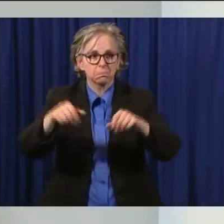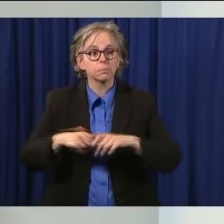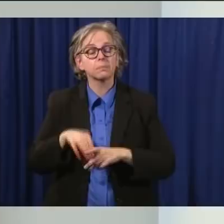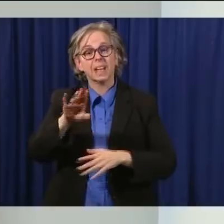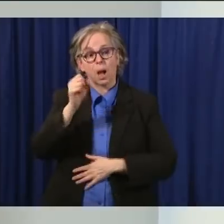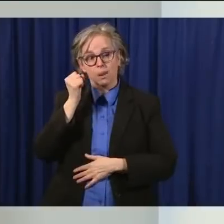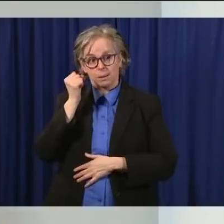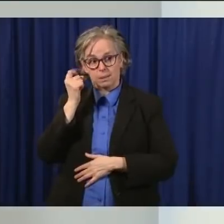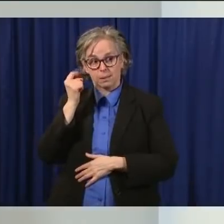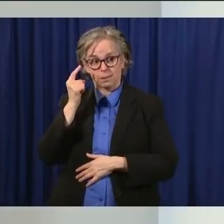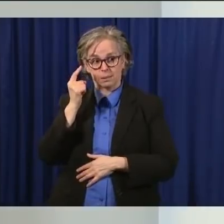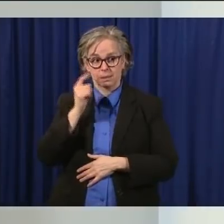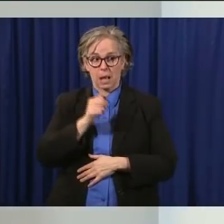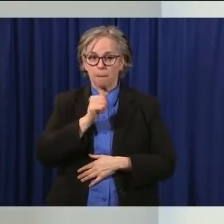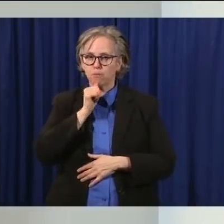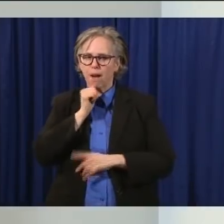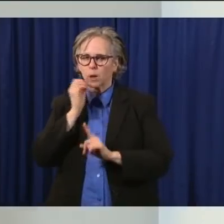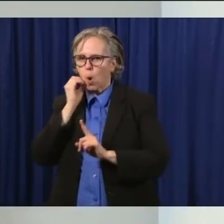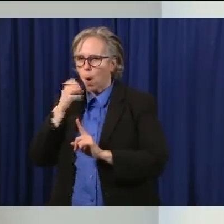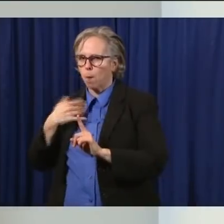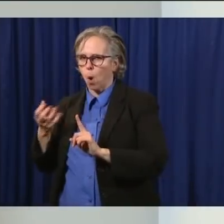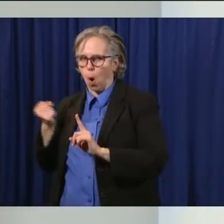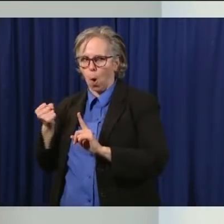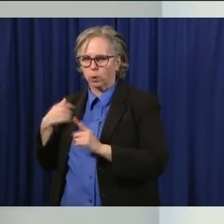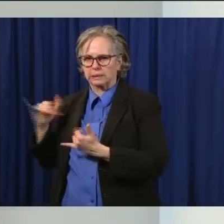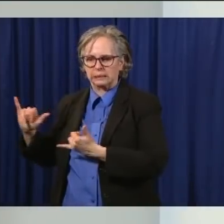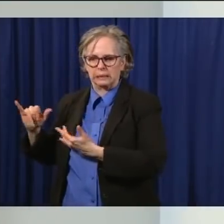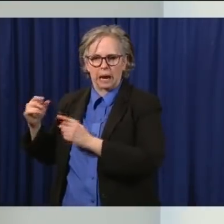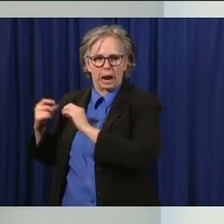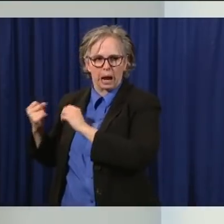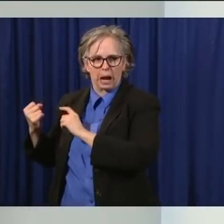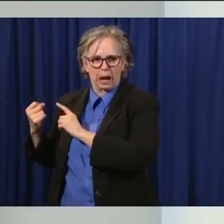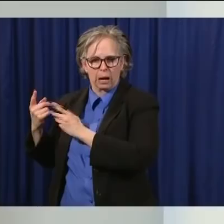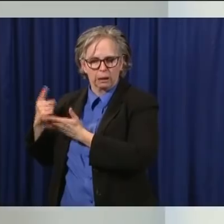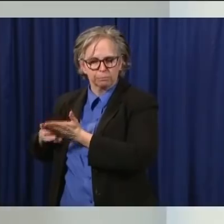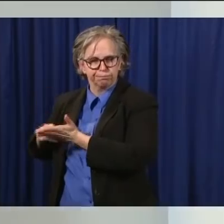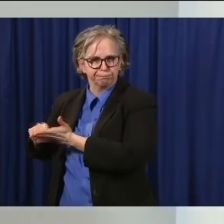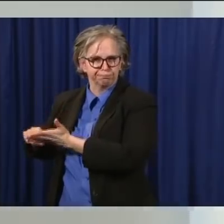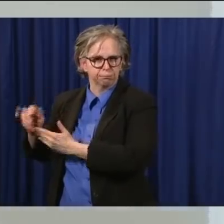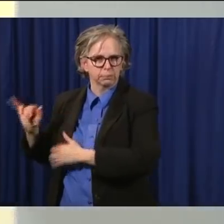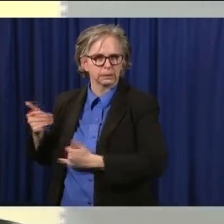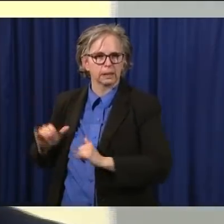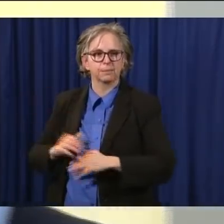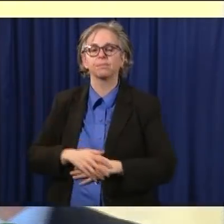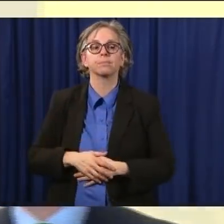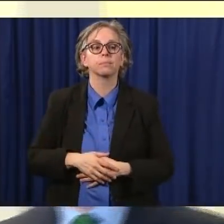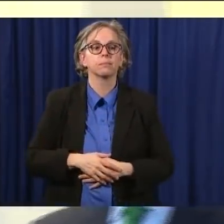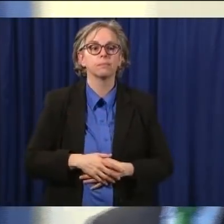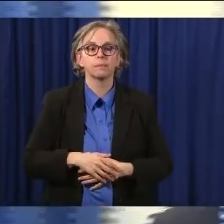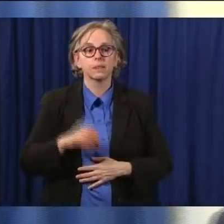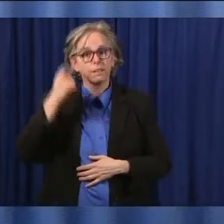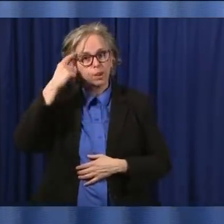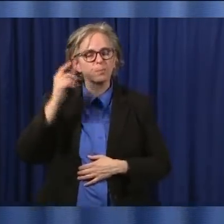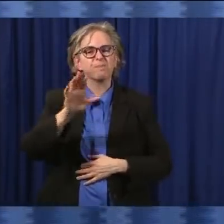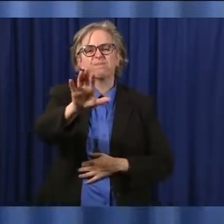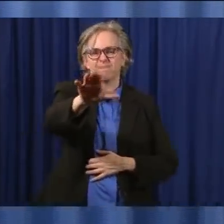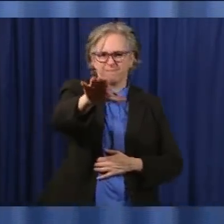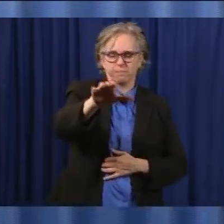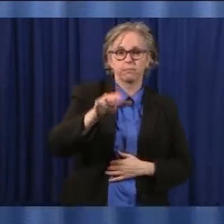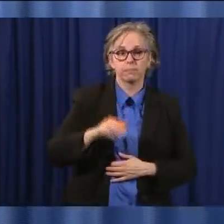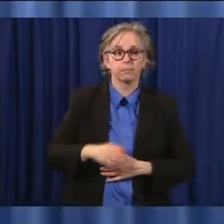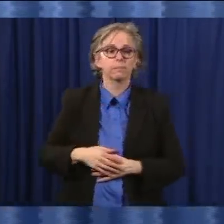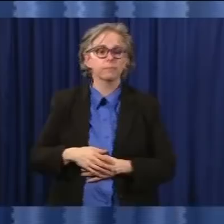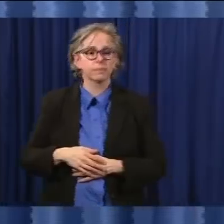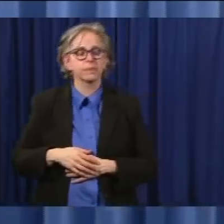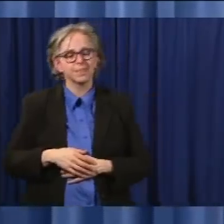to work through with our team to make sure I get you a correct answer on private residences. And Ben, the whole, again, we come